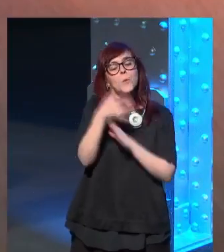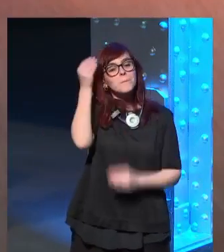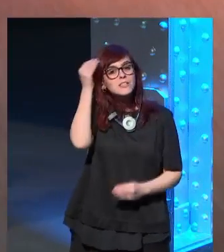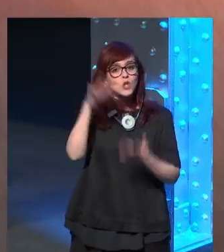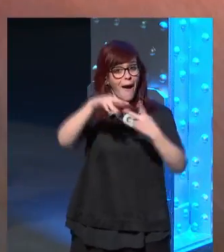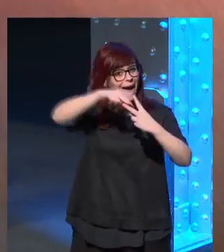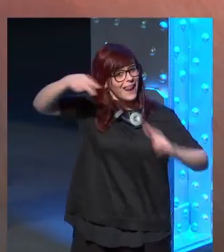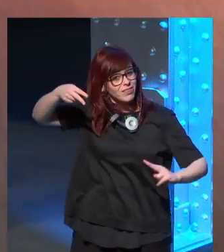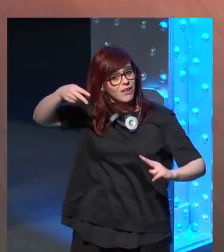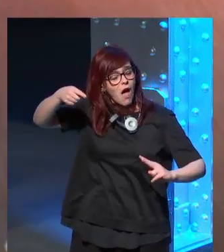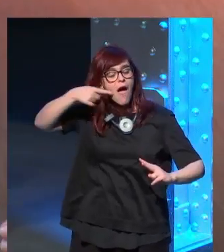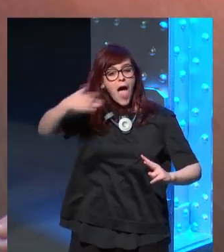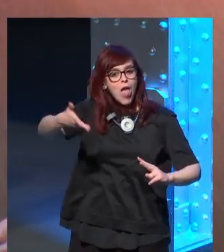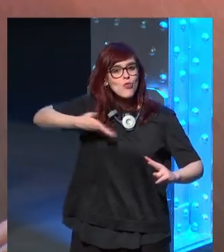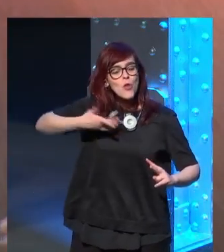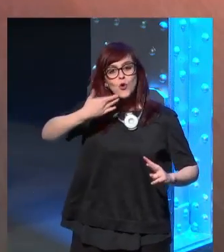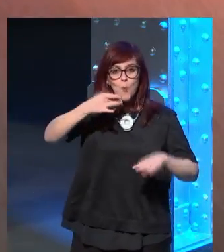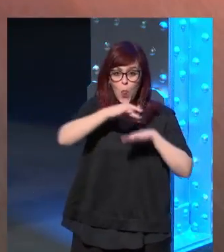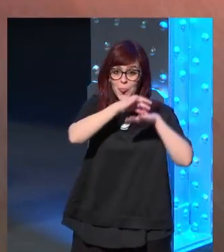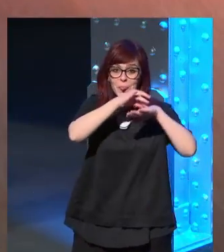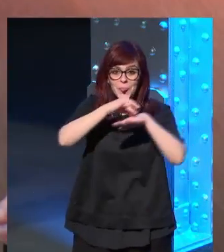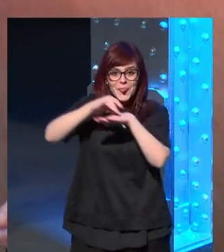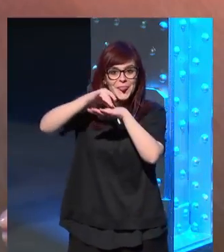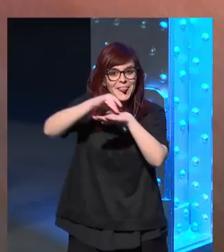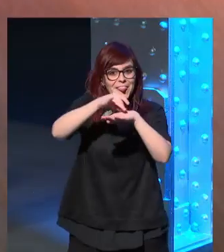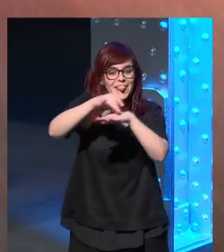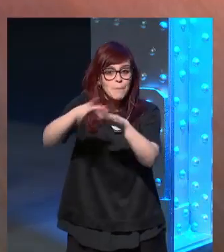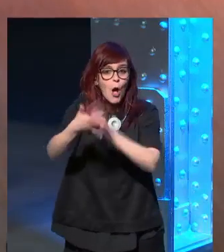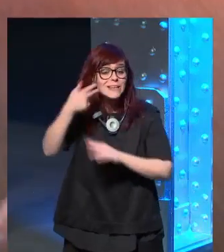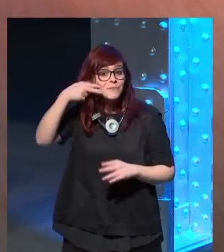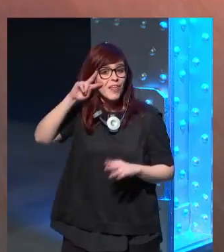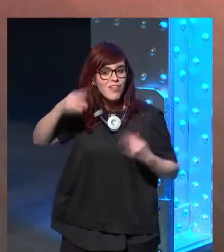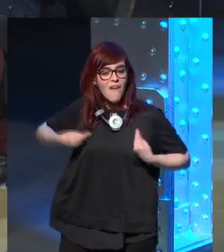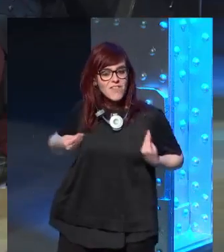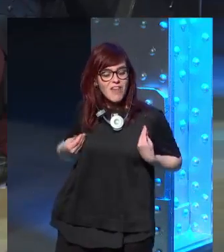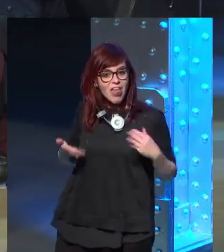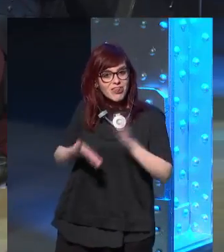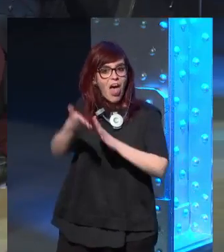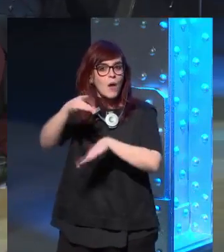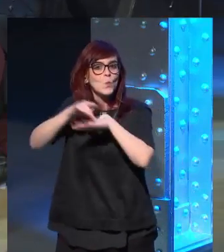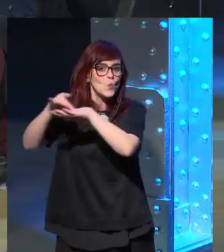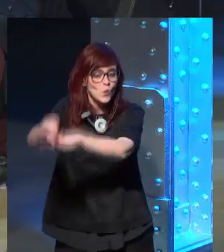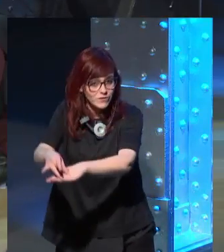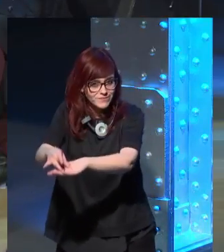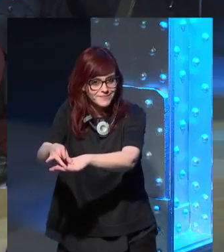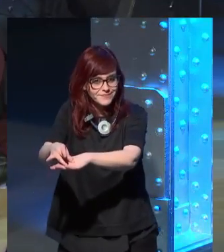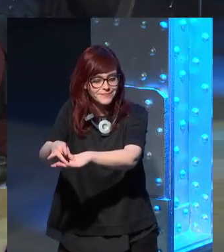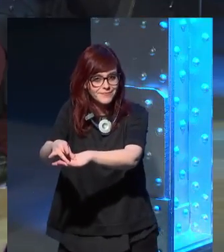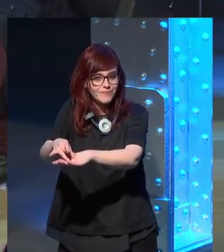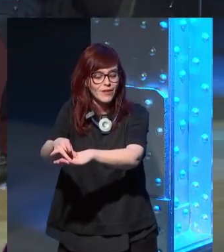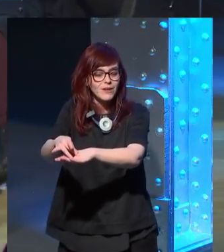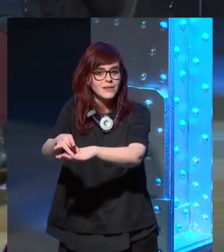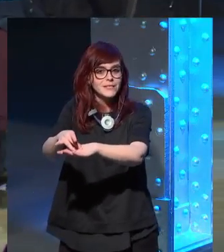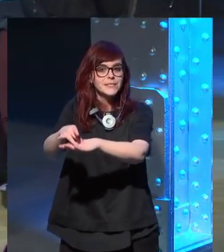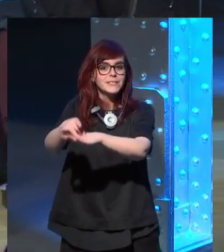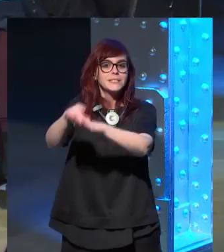us towards certain life experience or arenas in life. I mean, we are not exposed to a random environment. I mean,